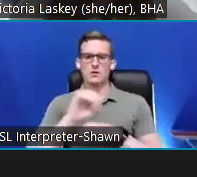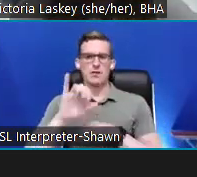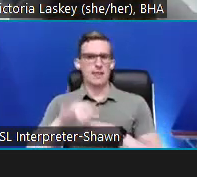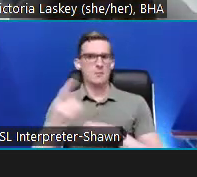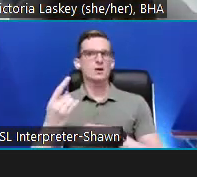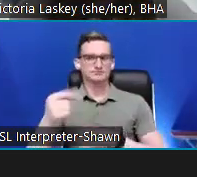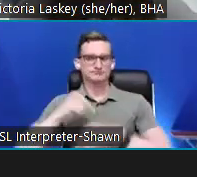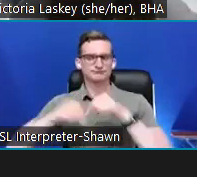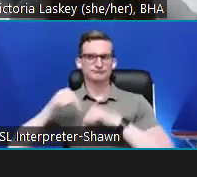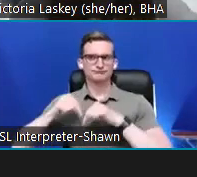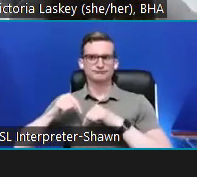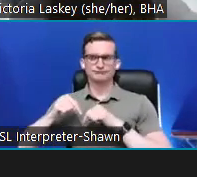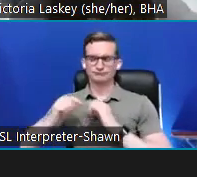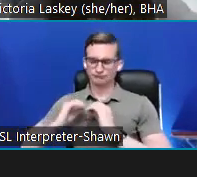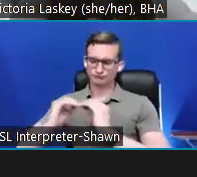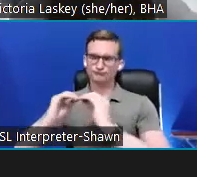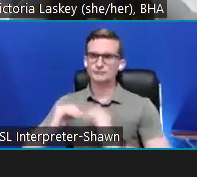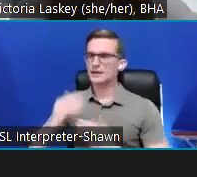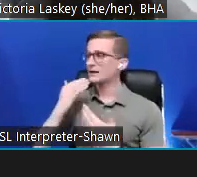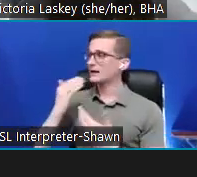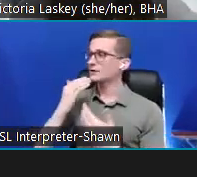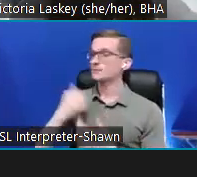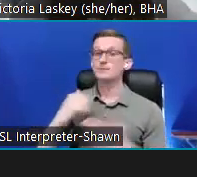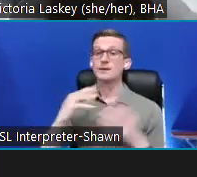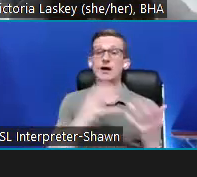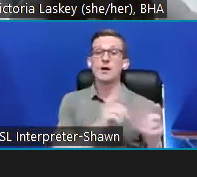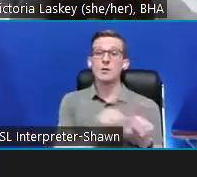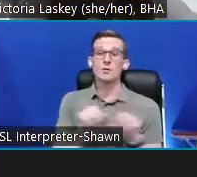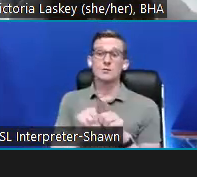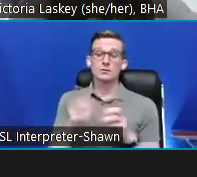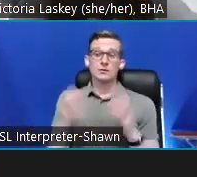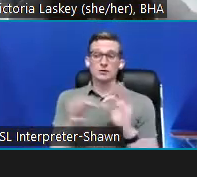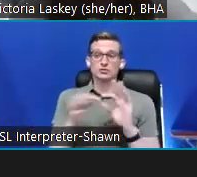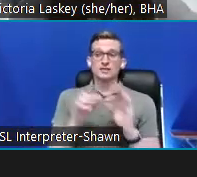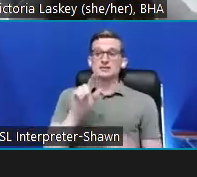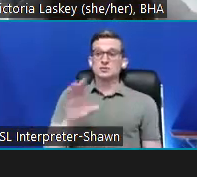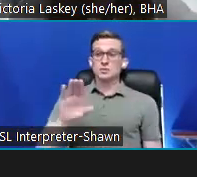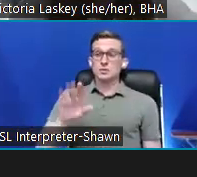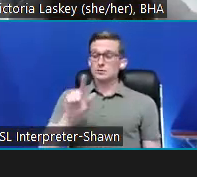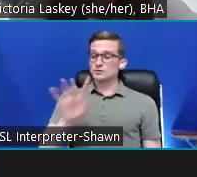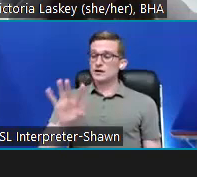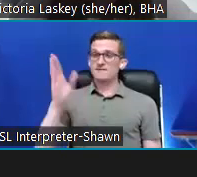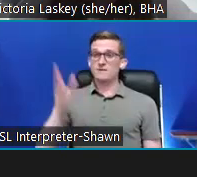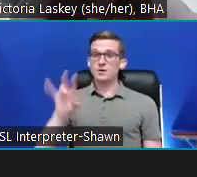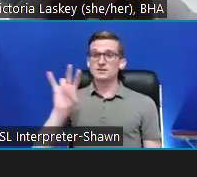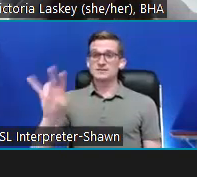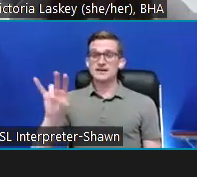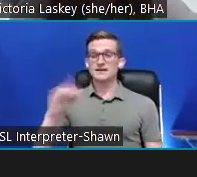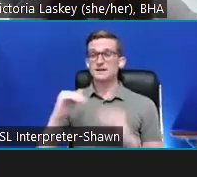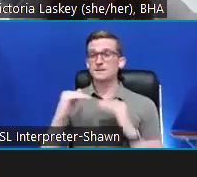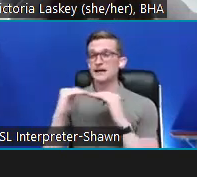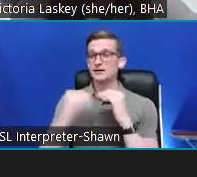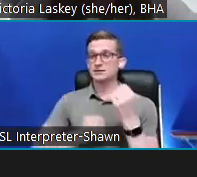Just want to address that 24/7 peer support. That is a new change we are expecting to